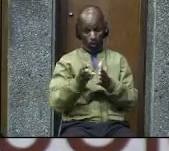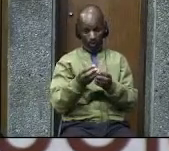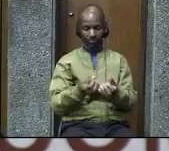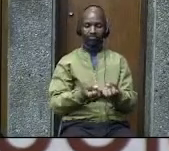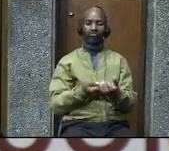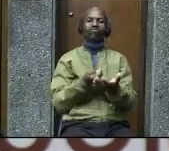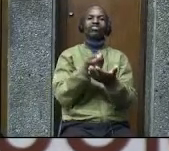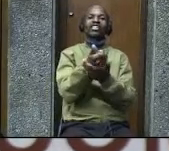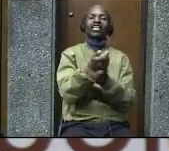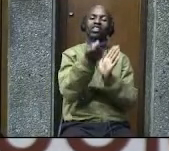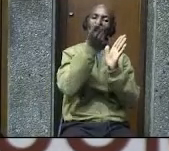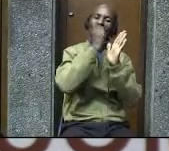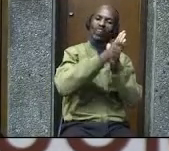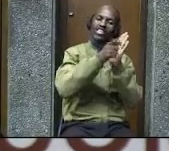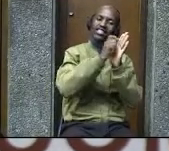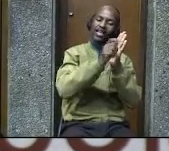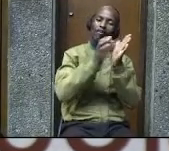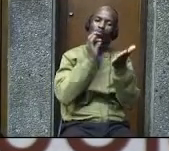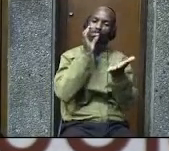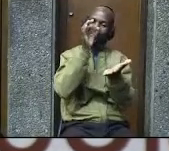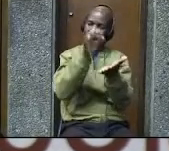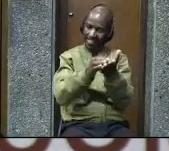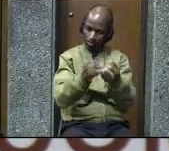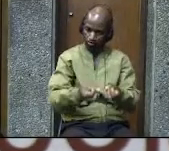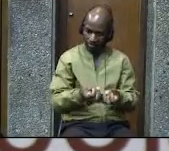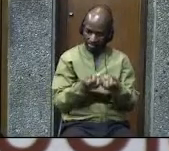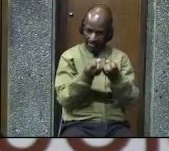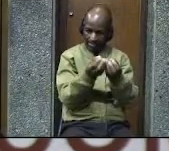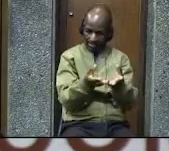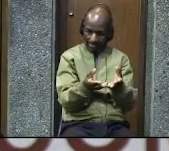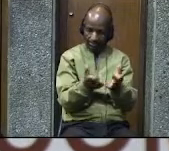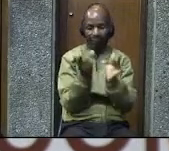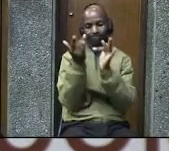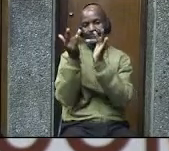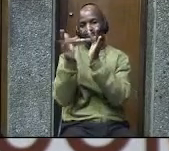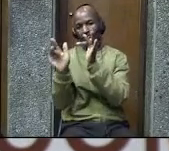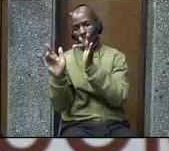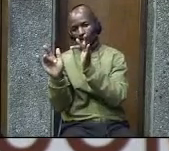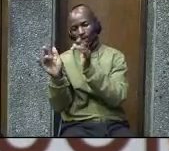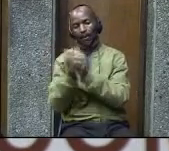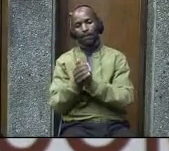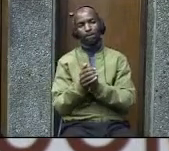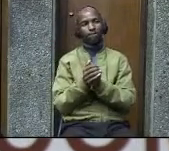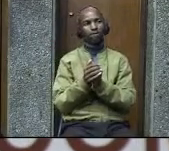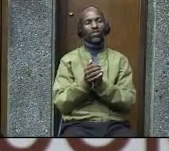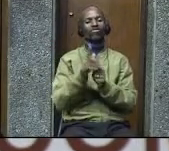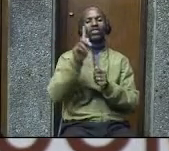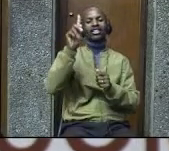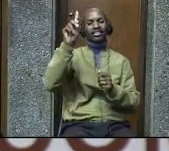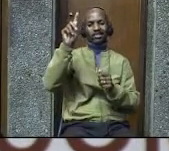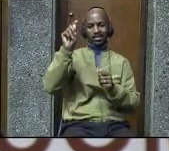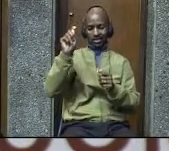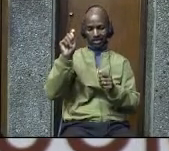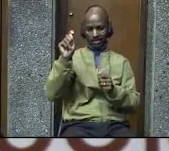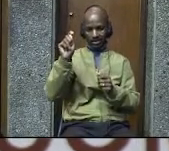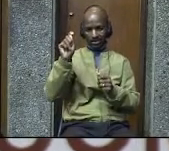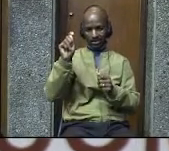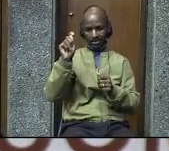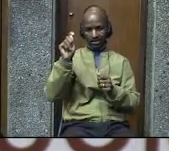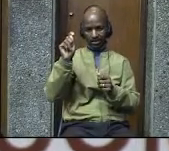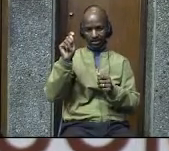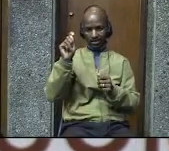your written proposals to T.